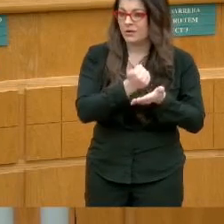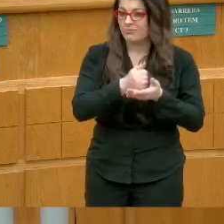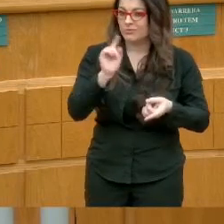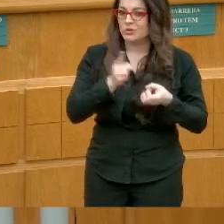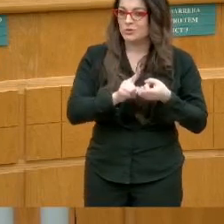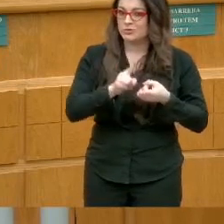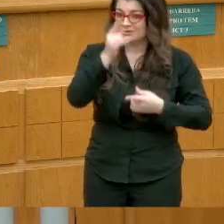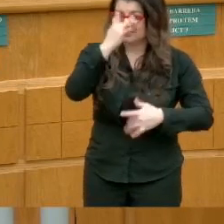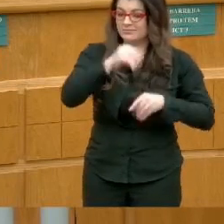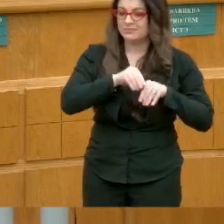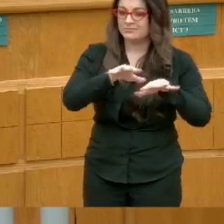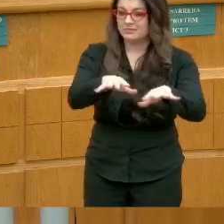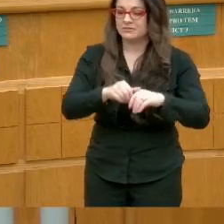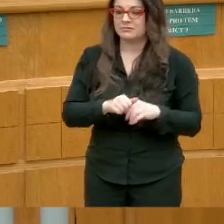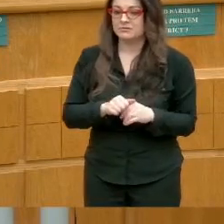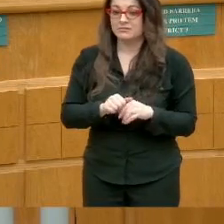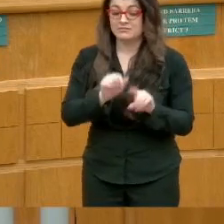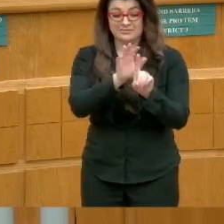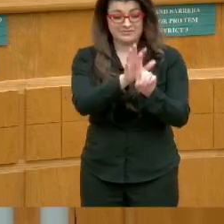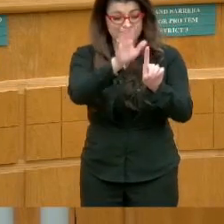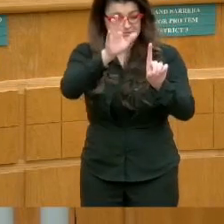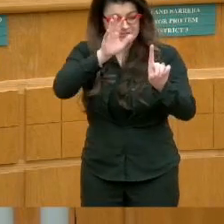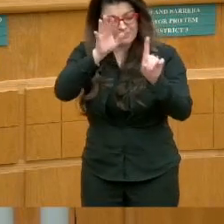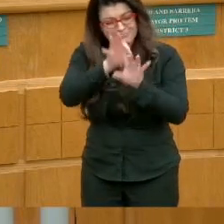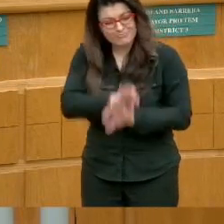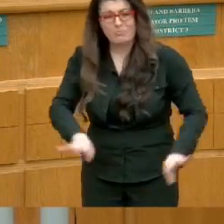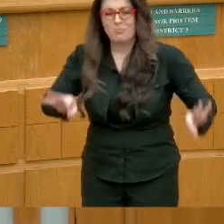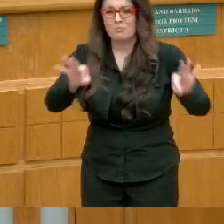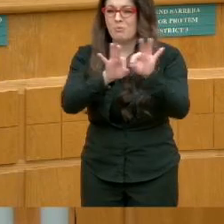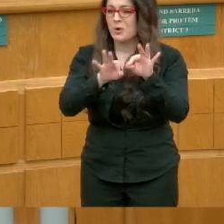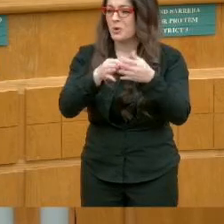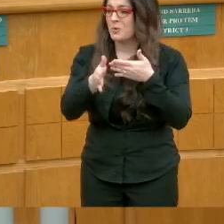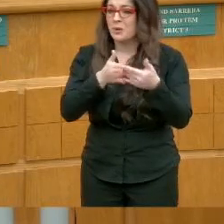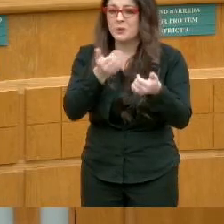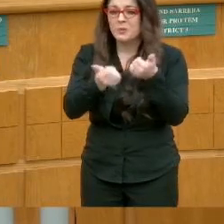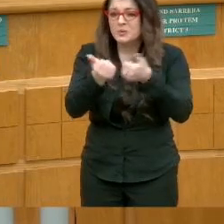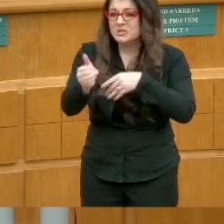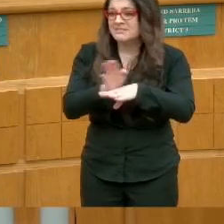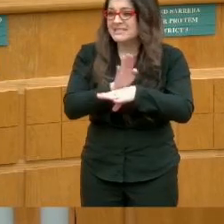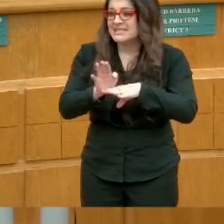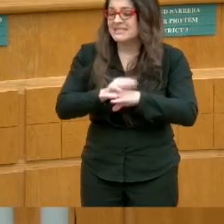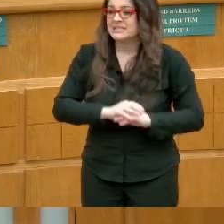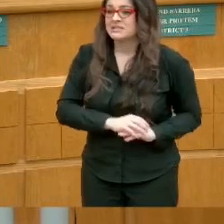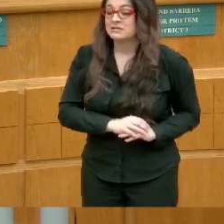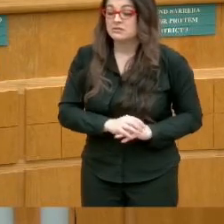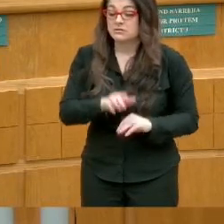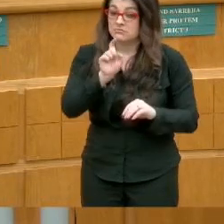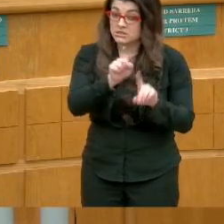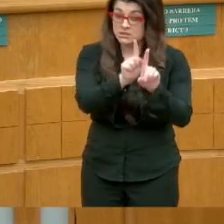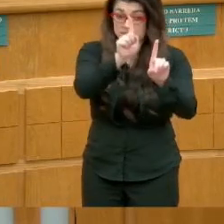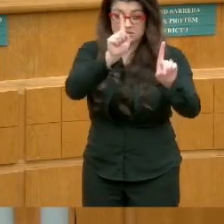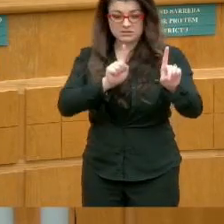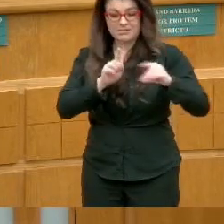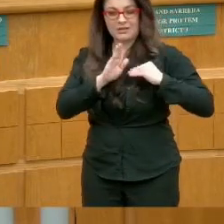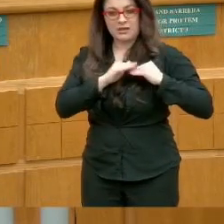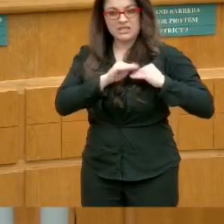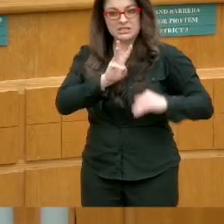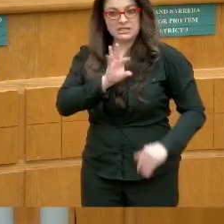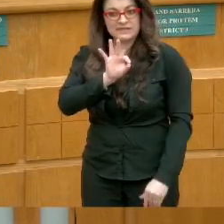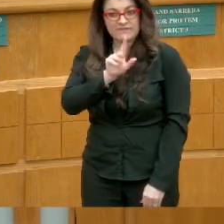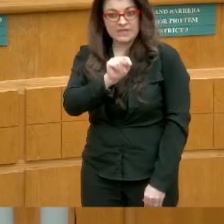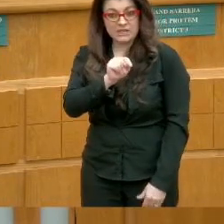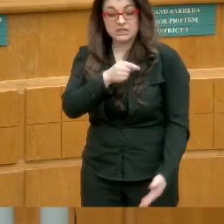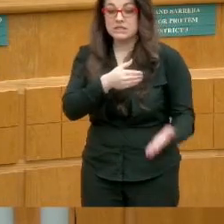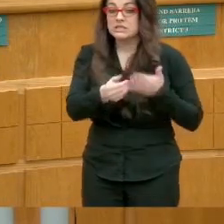in all businesses is a must. You must have at least 6 feet distance between customers, whether they're inside your